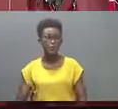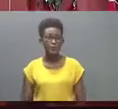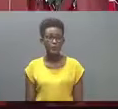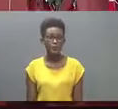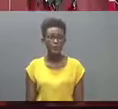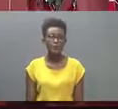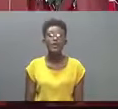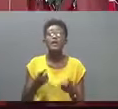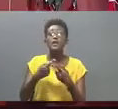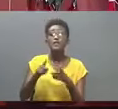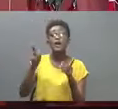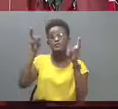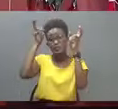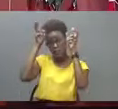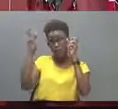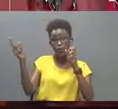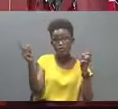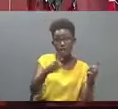So the devil came to kill.